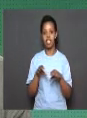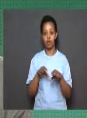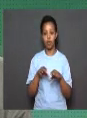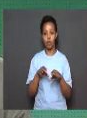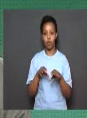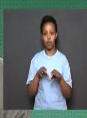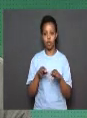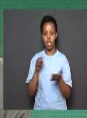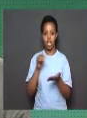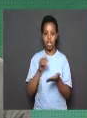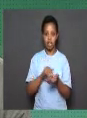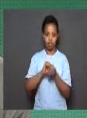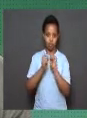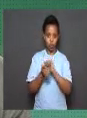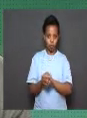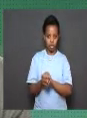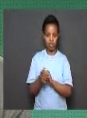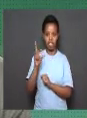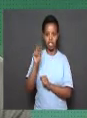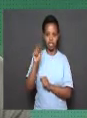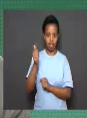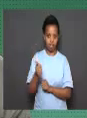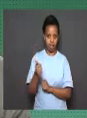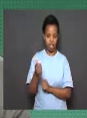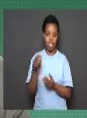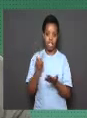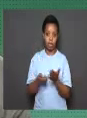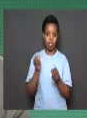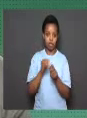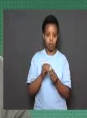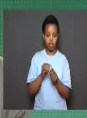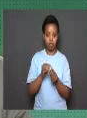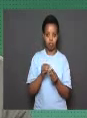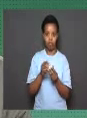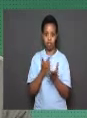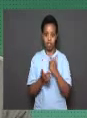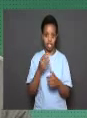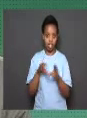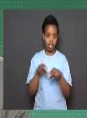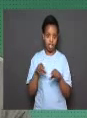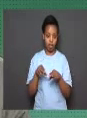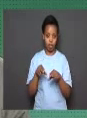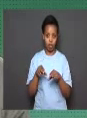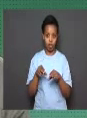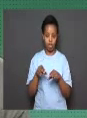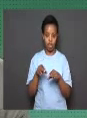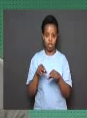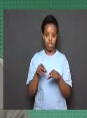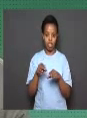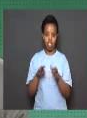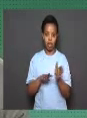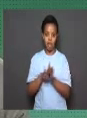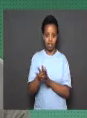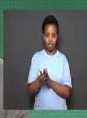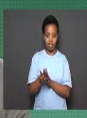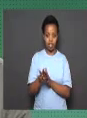recombinant DNA. We discussed the role of bacteria in producing